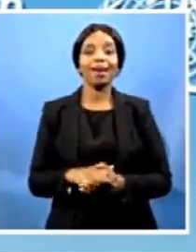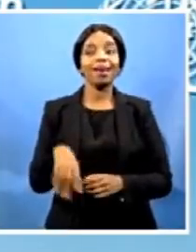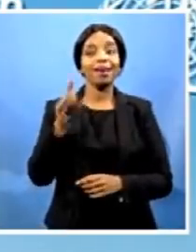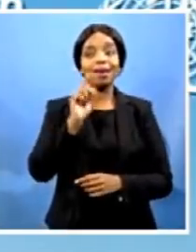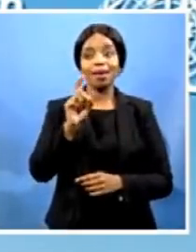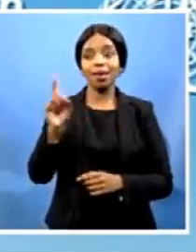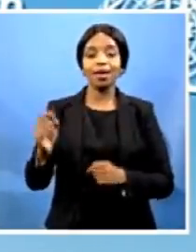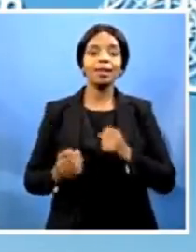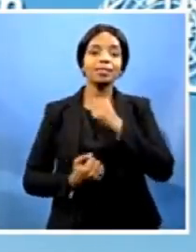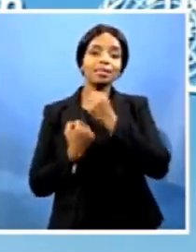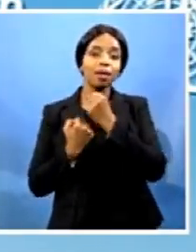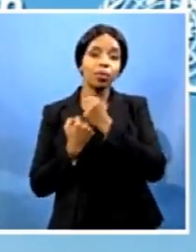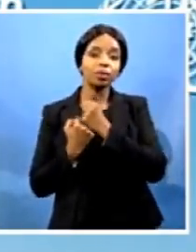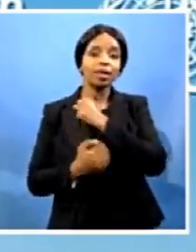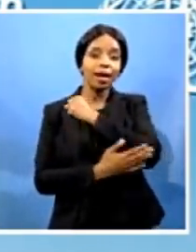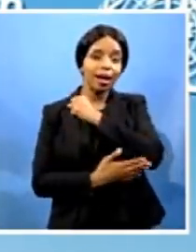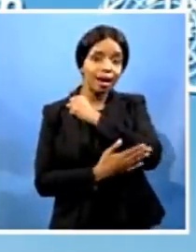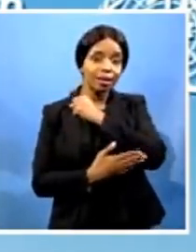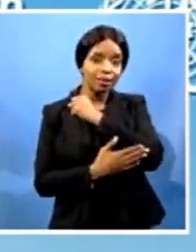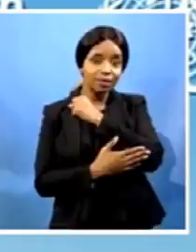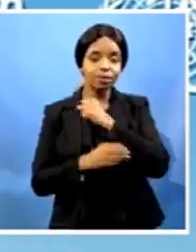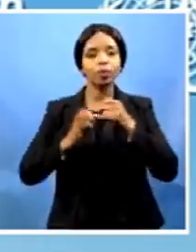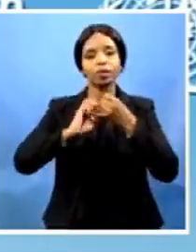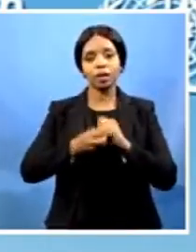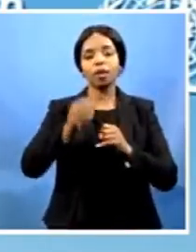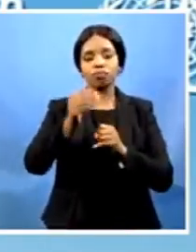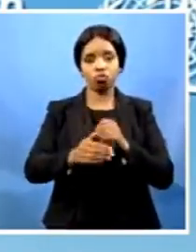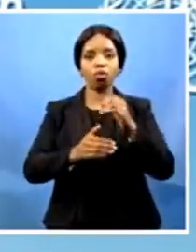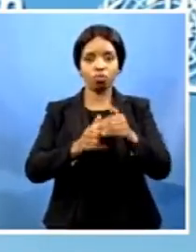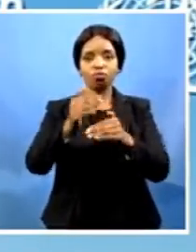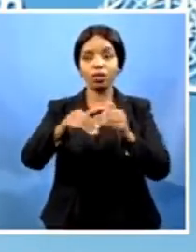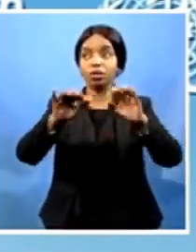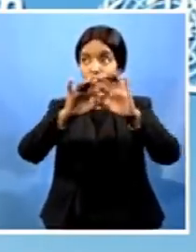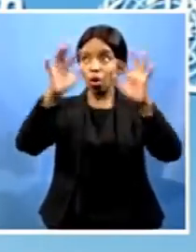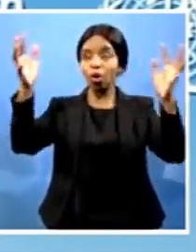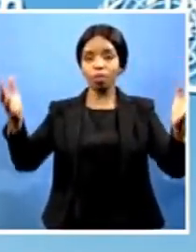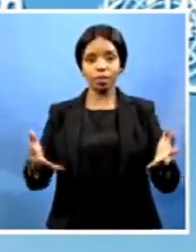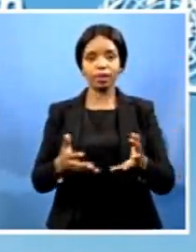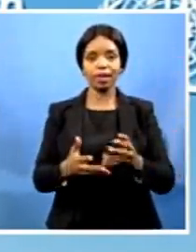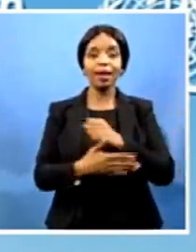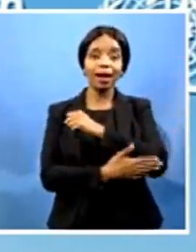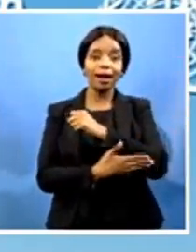globally among countries that have reported data to WHO.